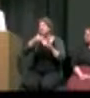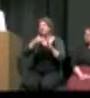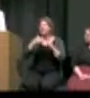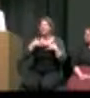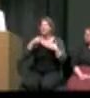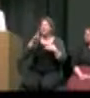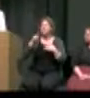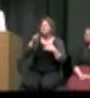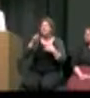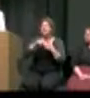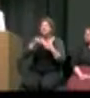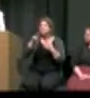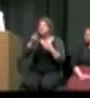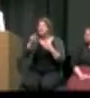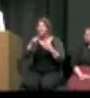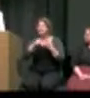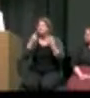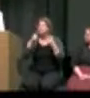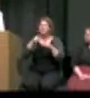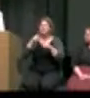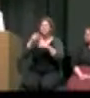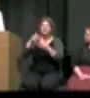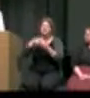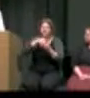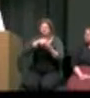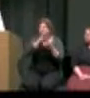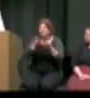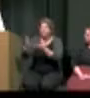updates on what's occurring on site.